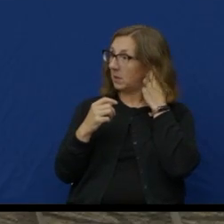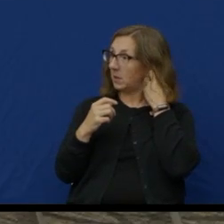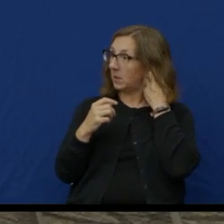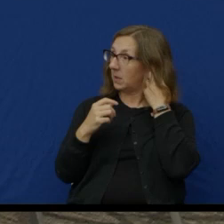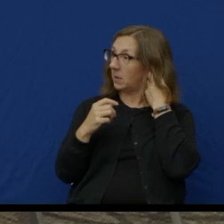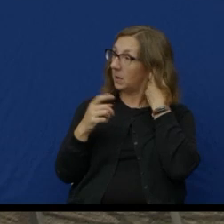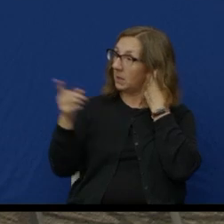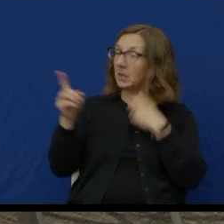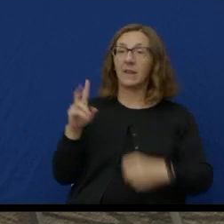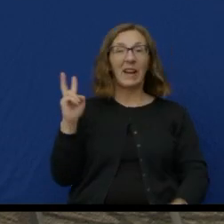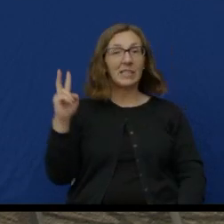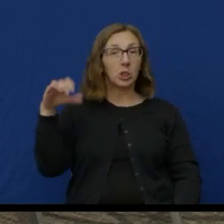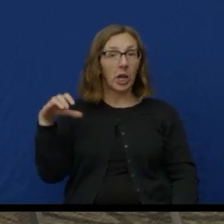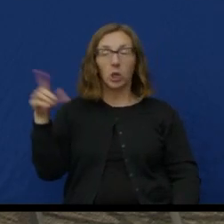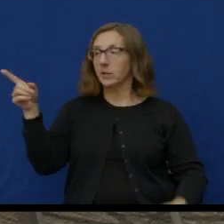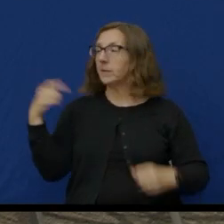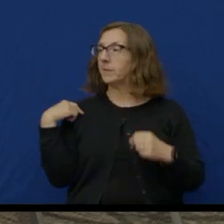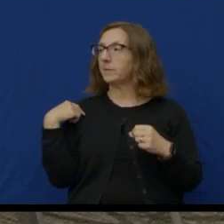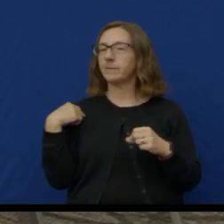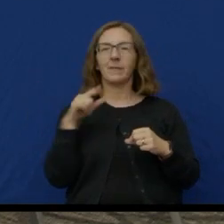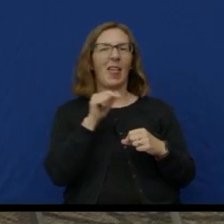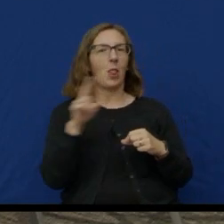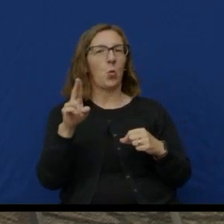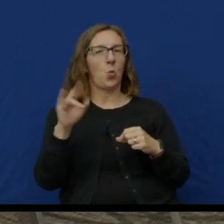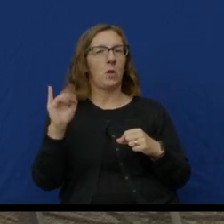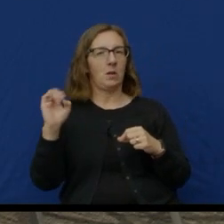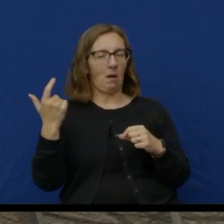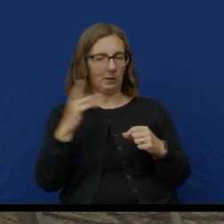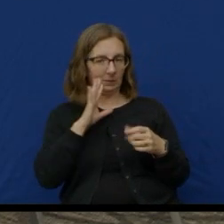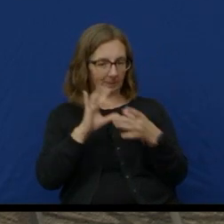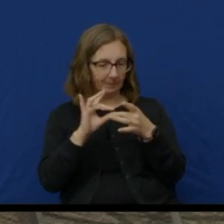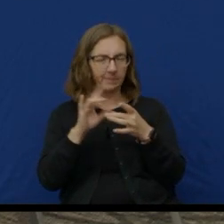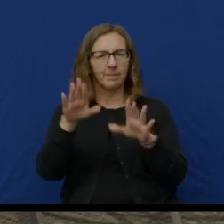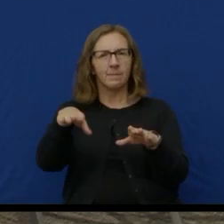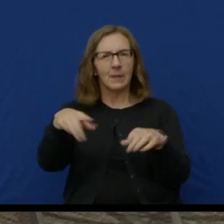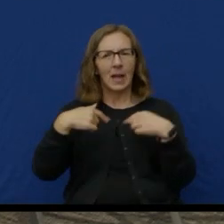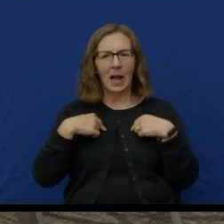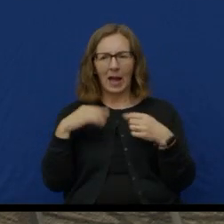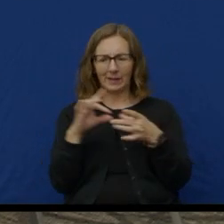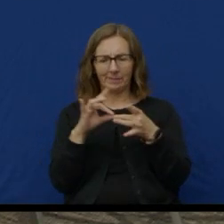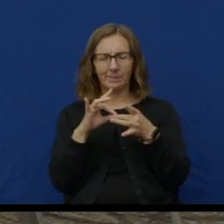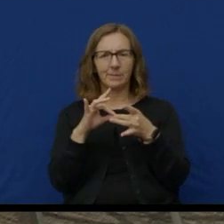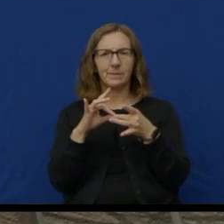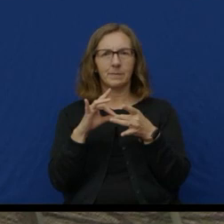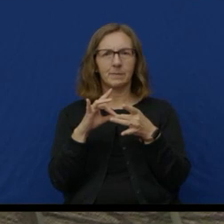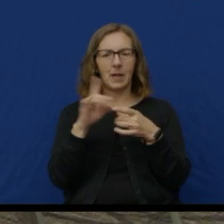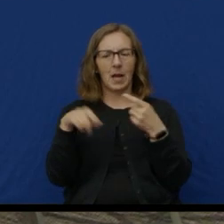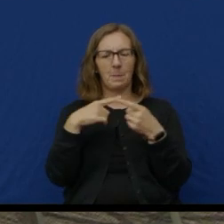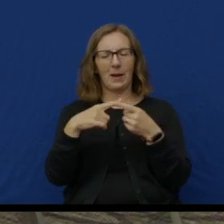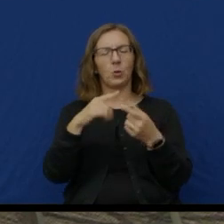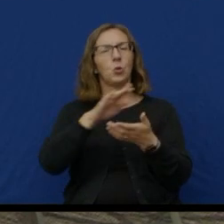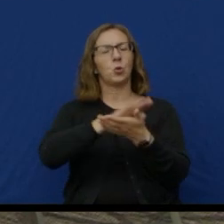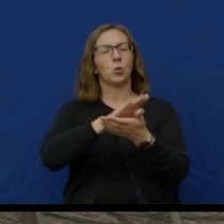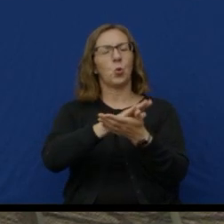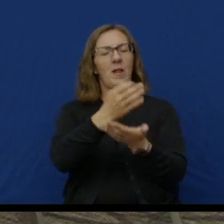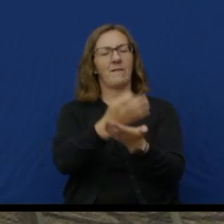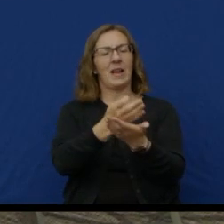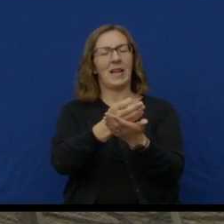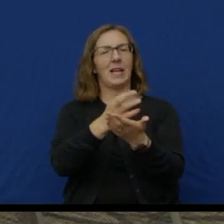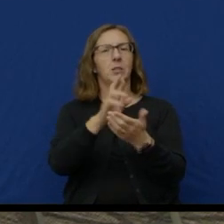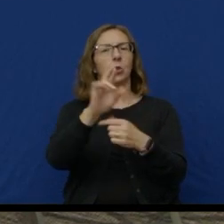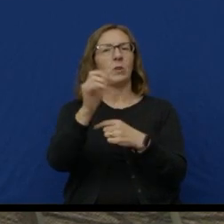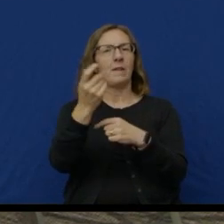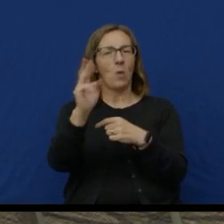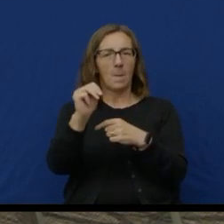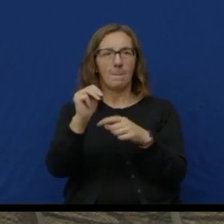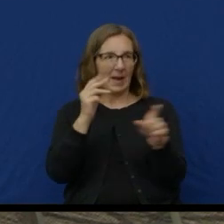I wondered about, I had a brief conversation with Rep. Tipton around school finance reform. I see